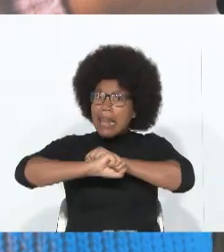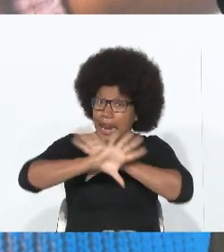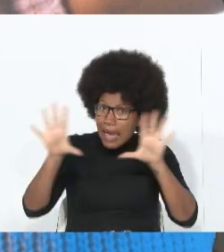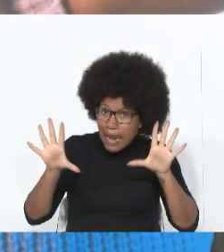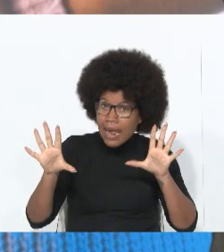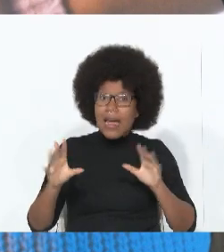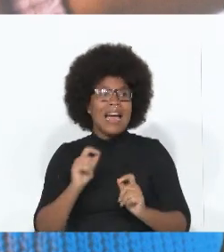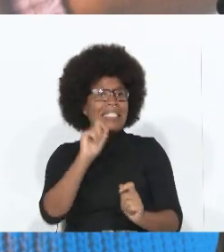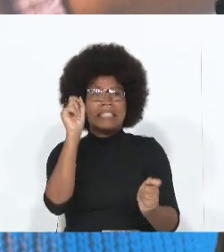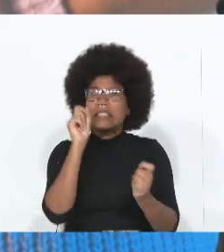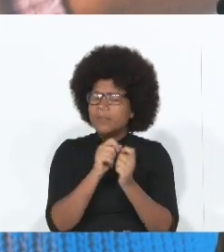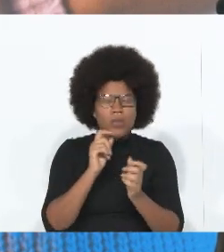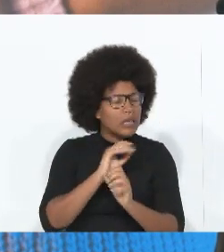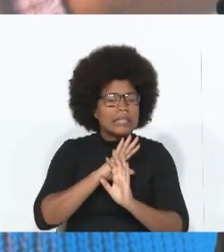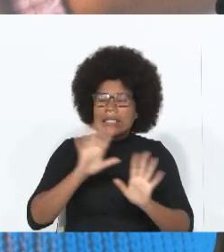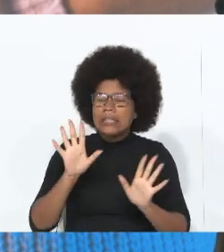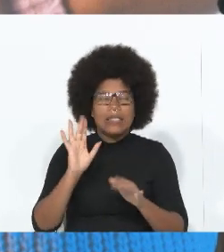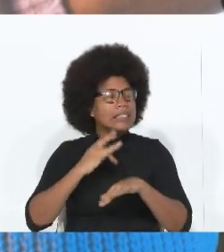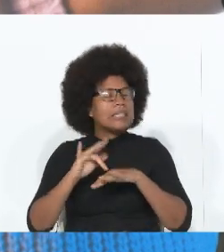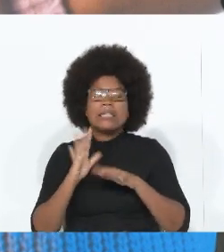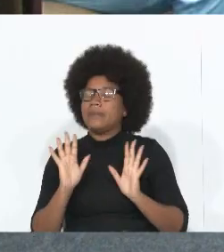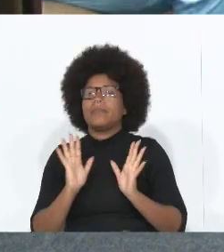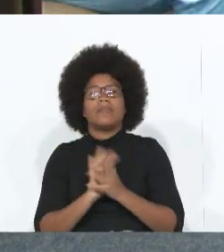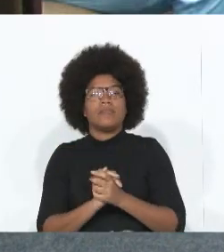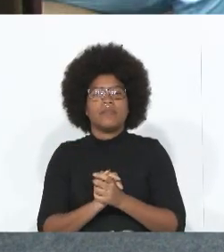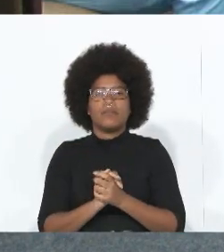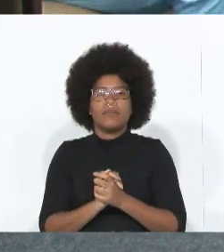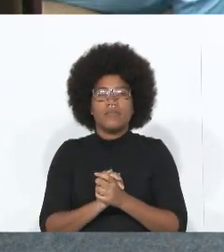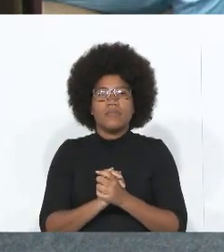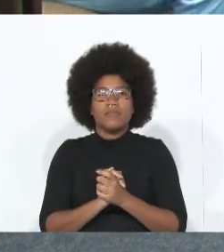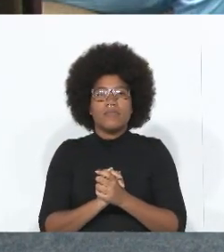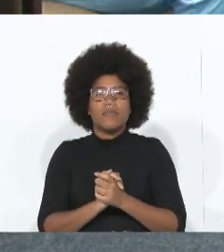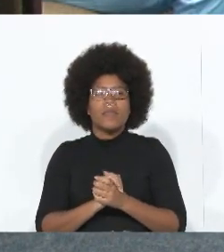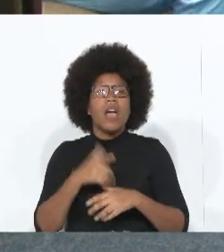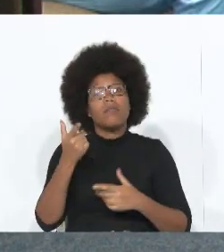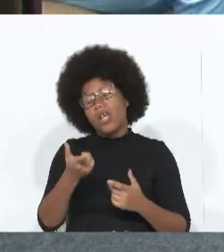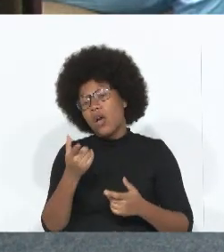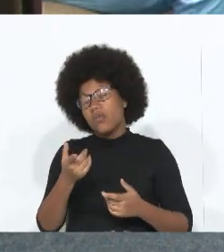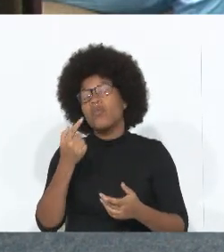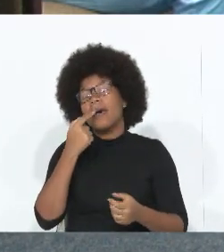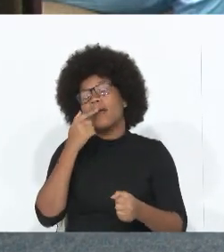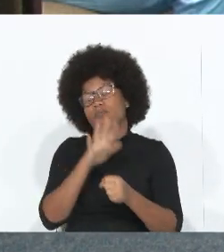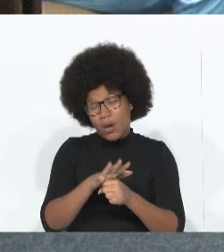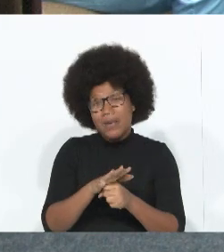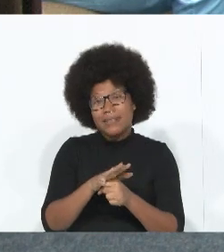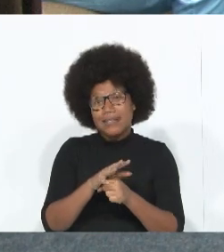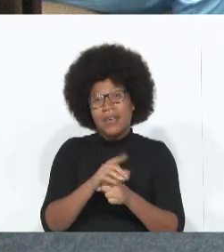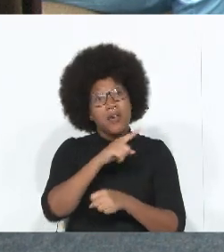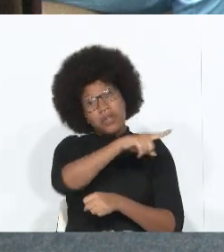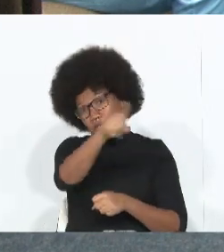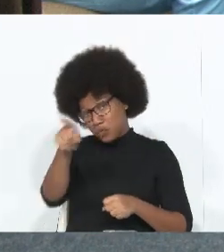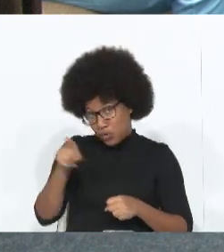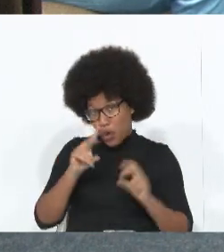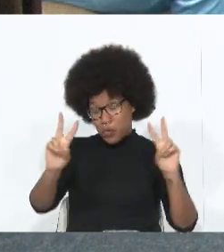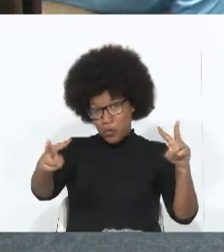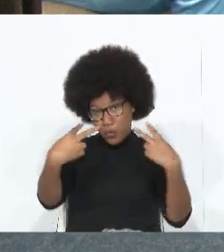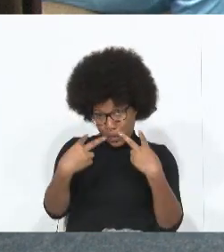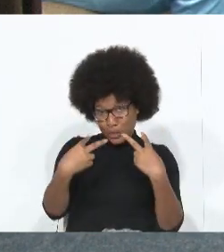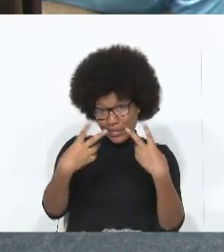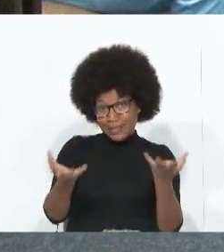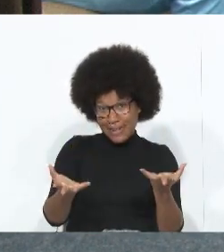administrations in the country, there's fiscal incentive out there, you know, but companies, like, they don't get it. Like, they don't understand, because